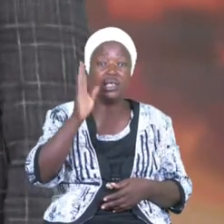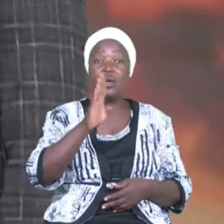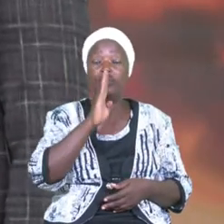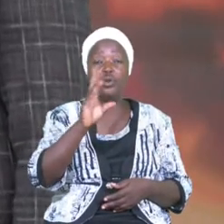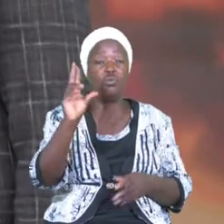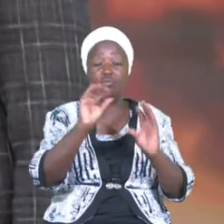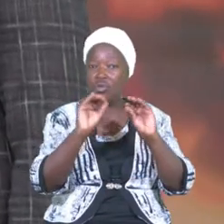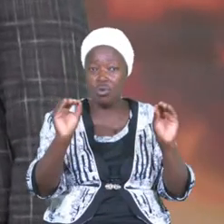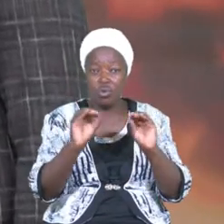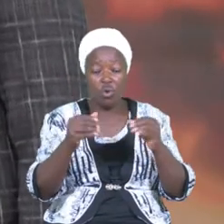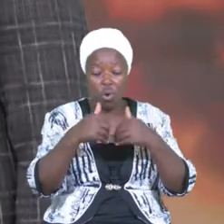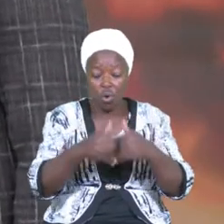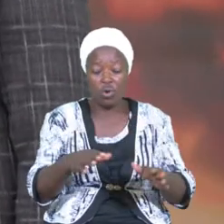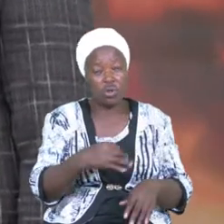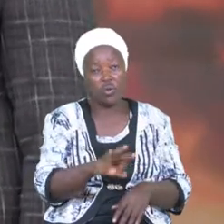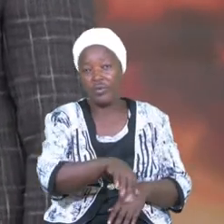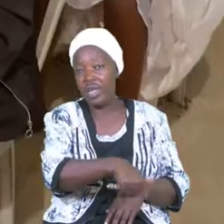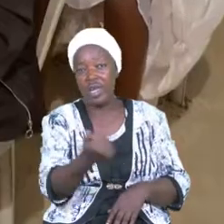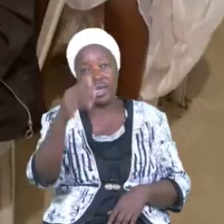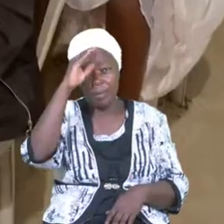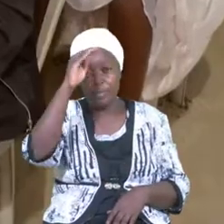any man's life among you,